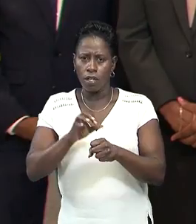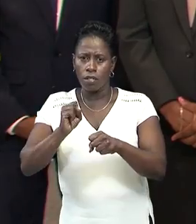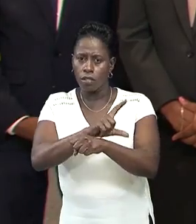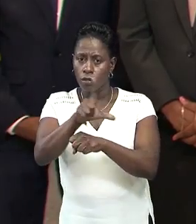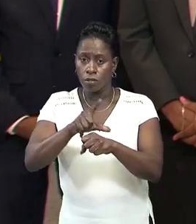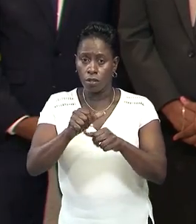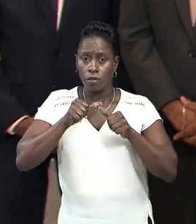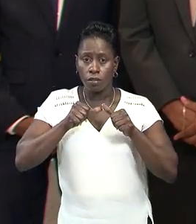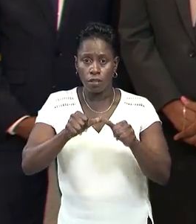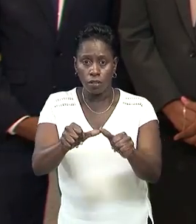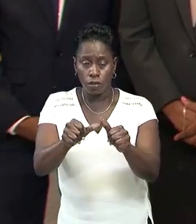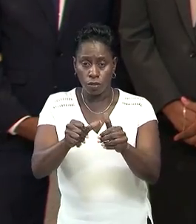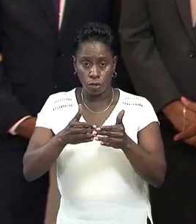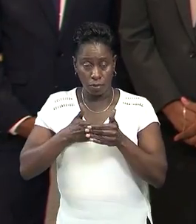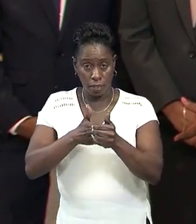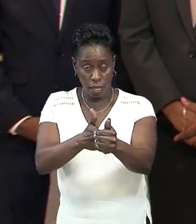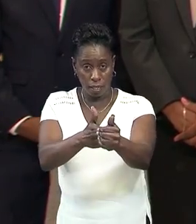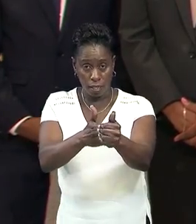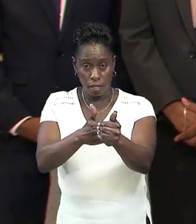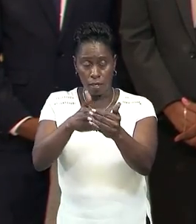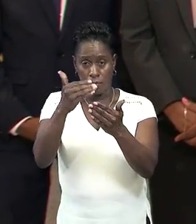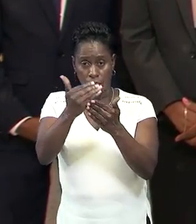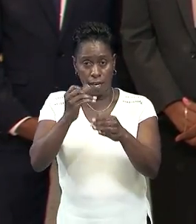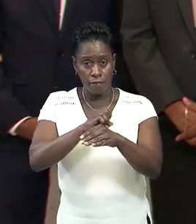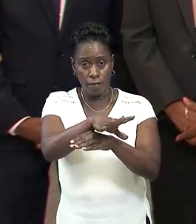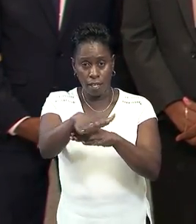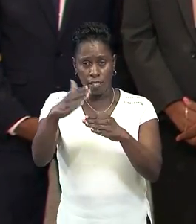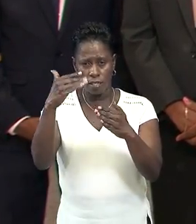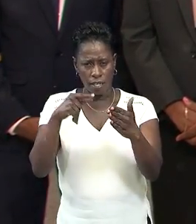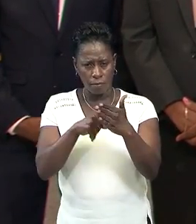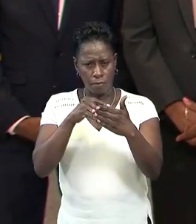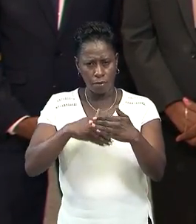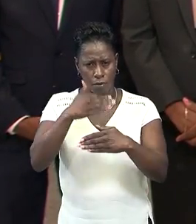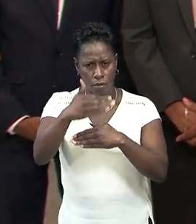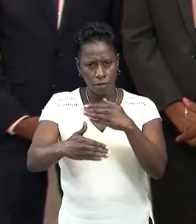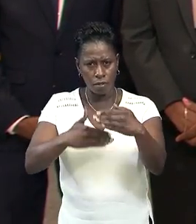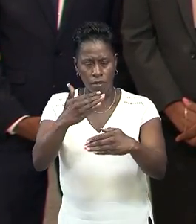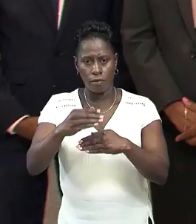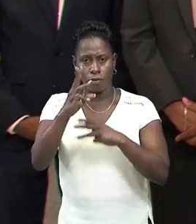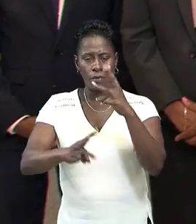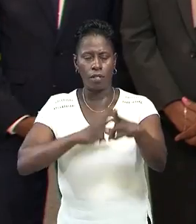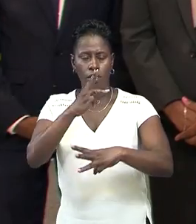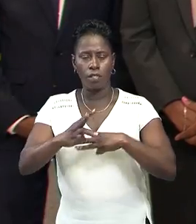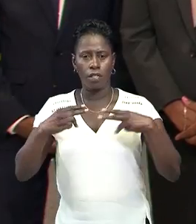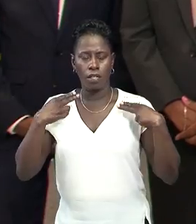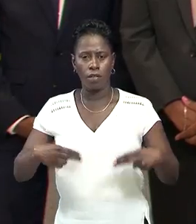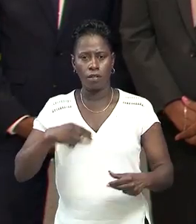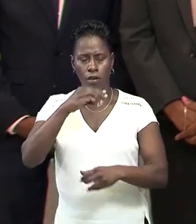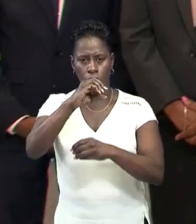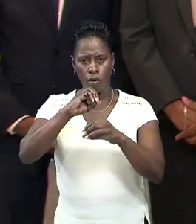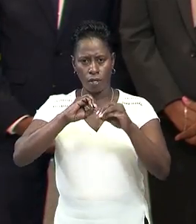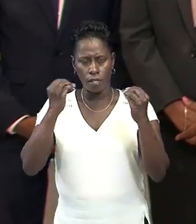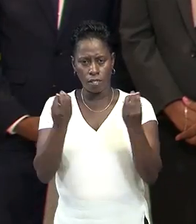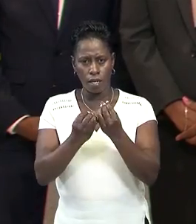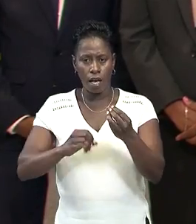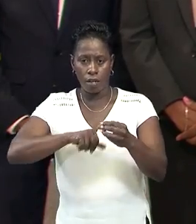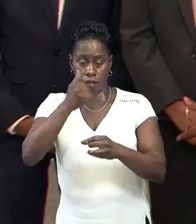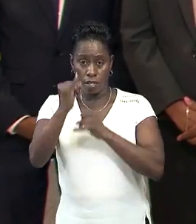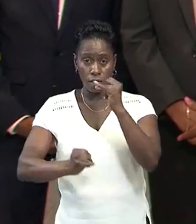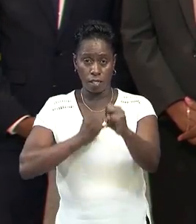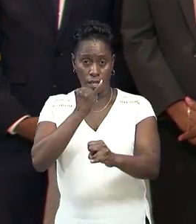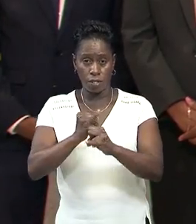Lucia continues to be guided by the advice and protocols of the World Health Organization and other international